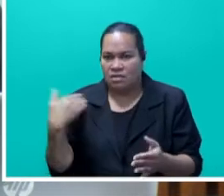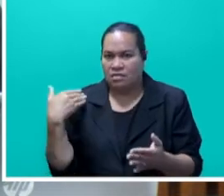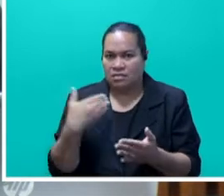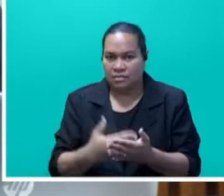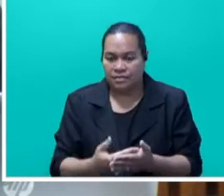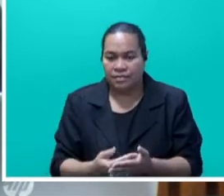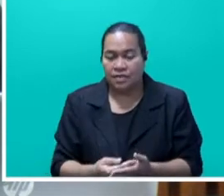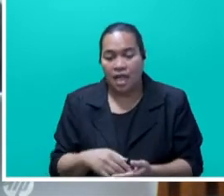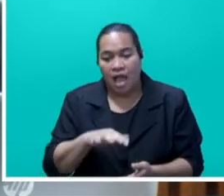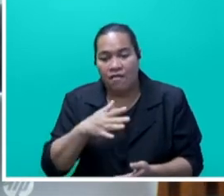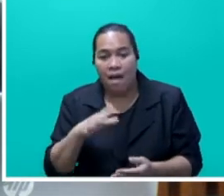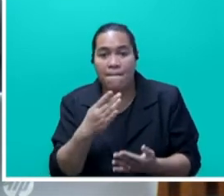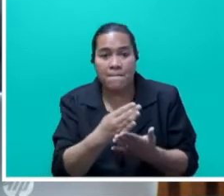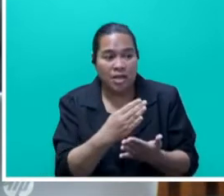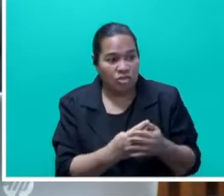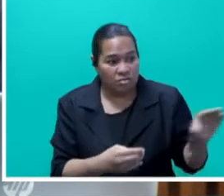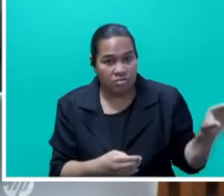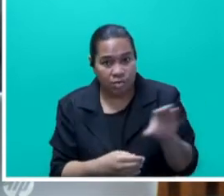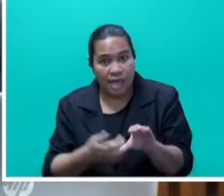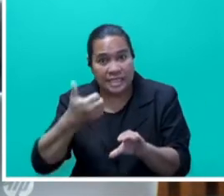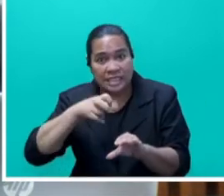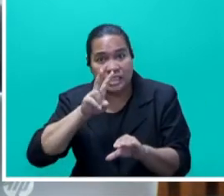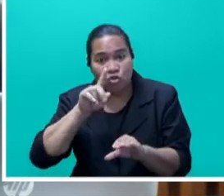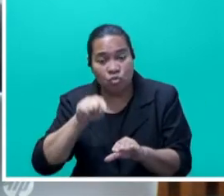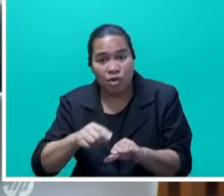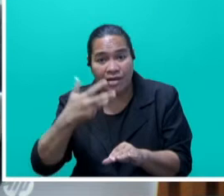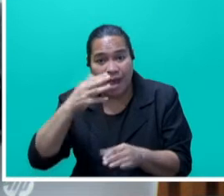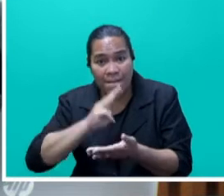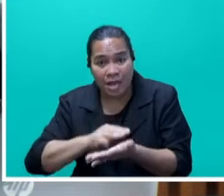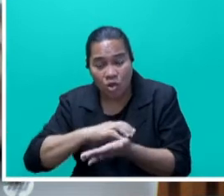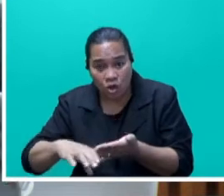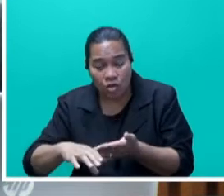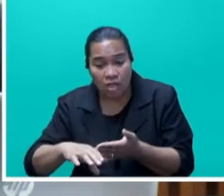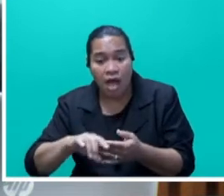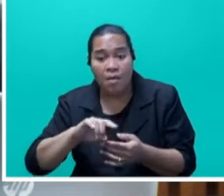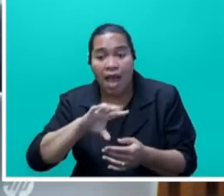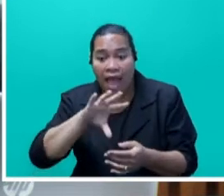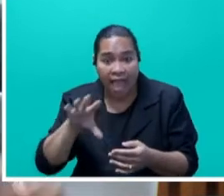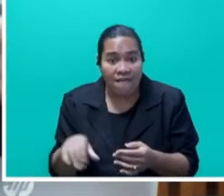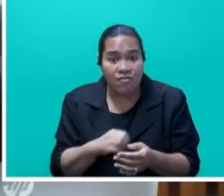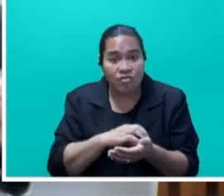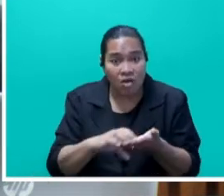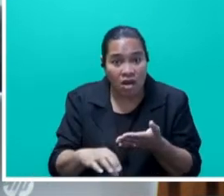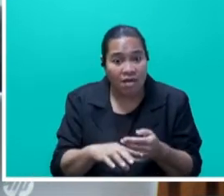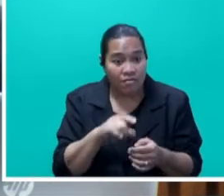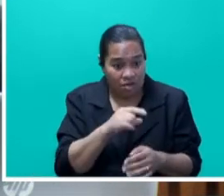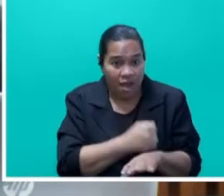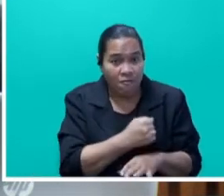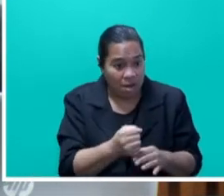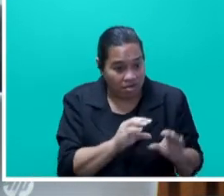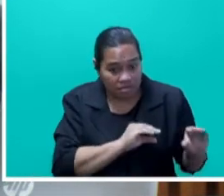with an average budgetary allocation of 62.9 million, where every dollar of government investment